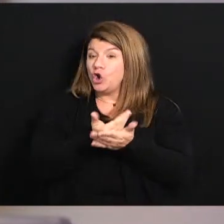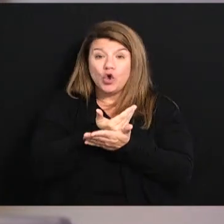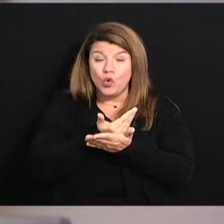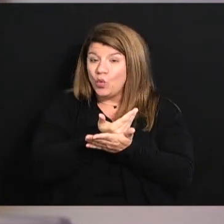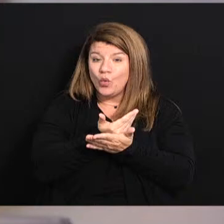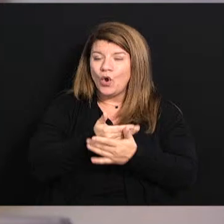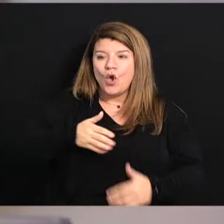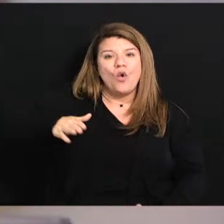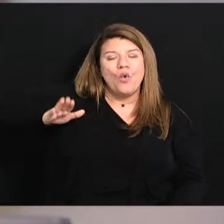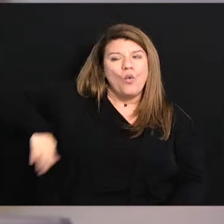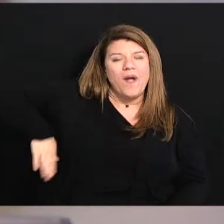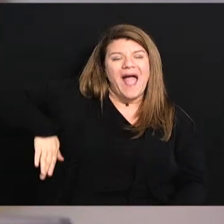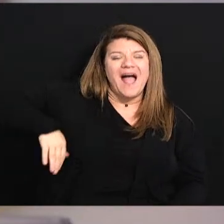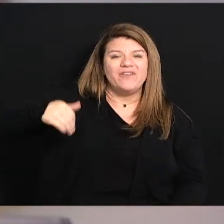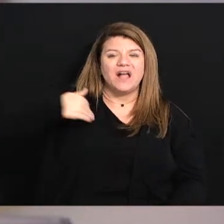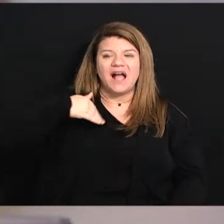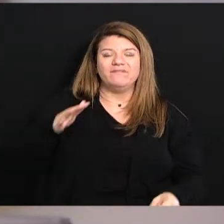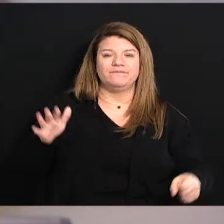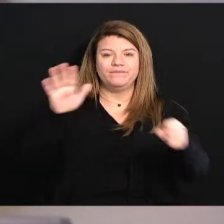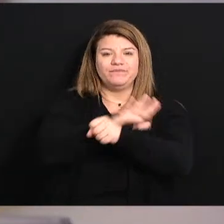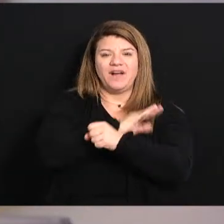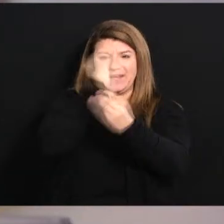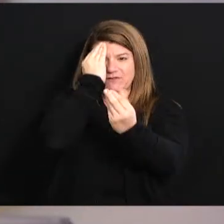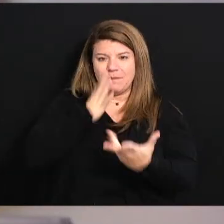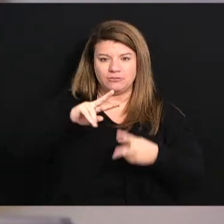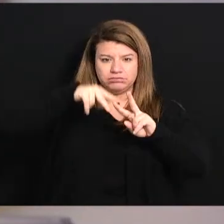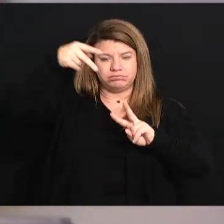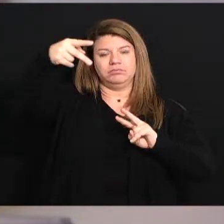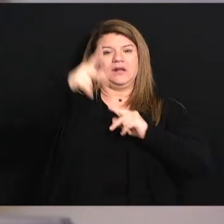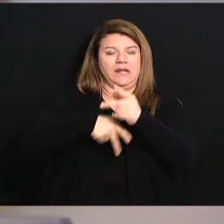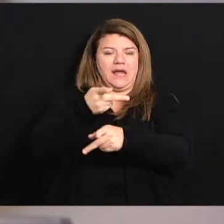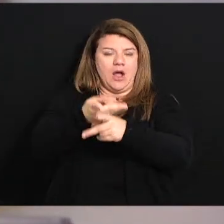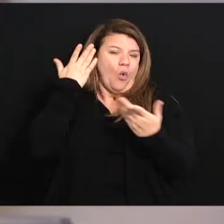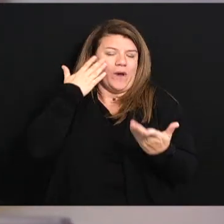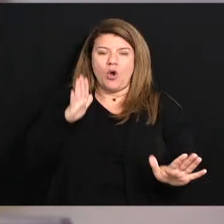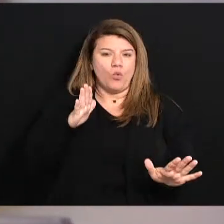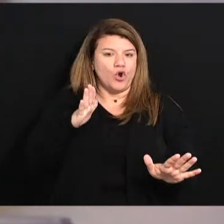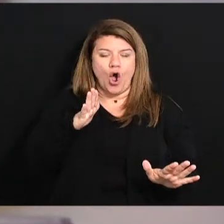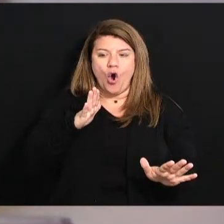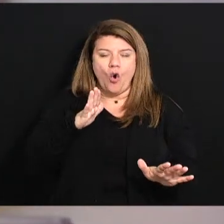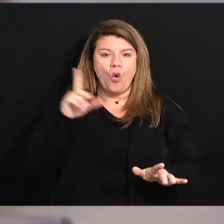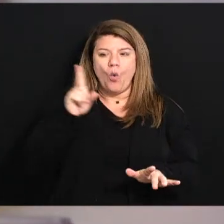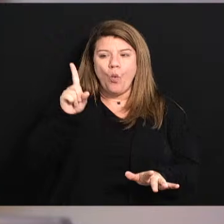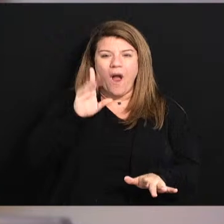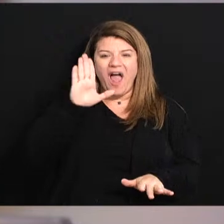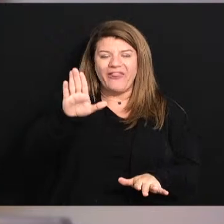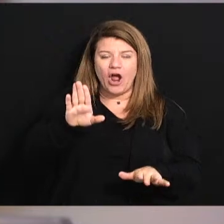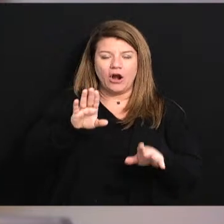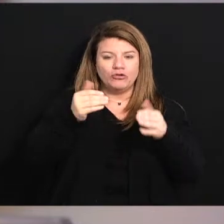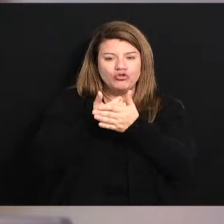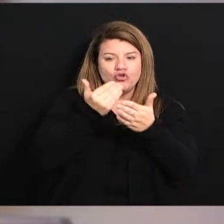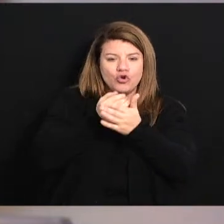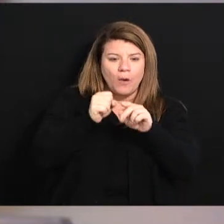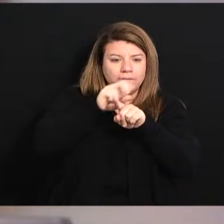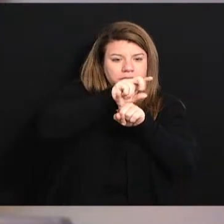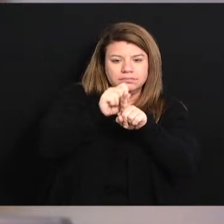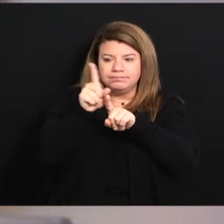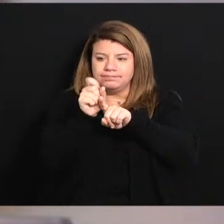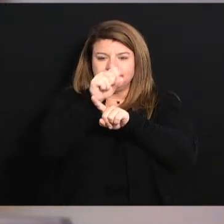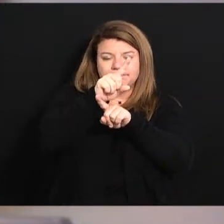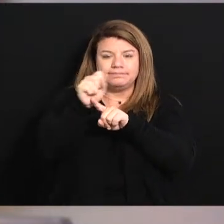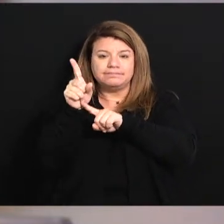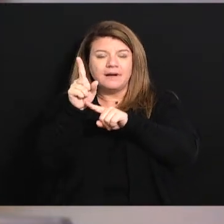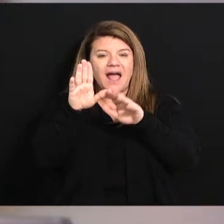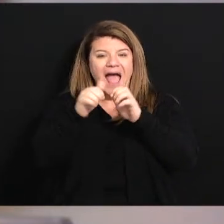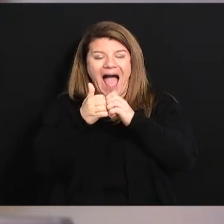haven't got complete genotyping of them, so we don't know exactly where all the mutations are. But the presumption is that